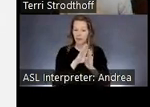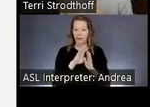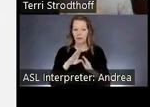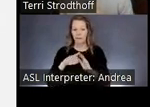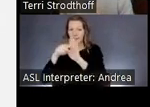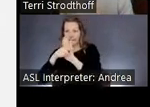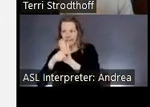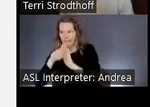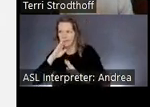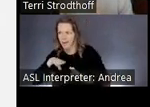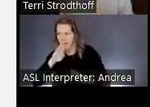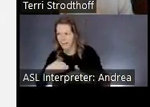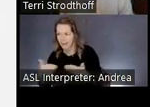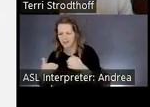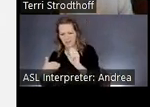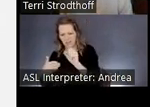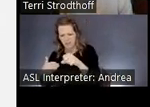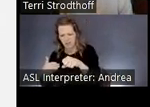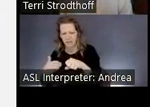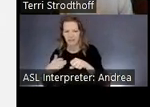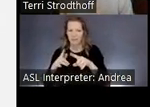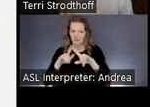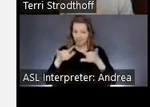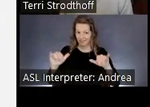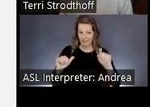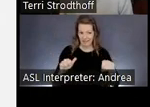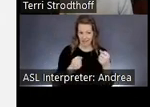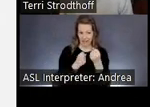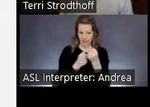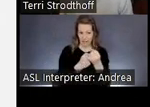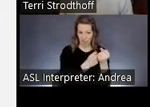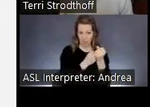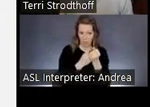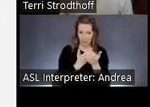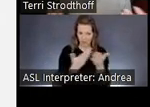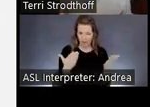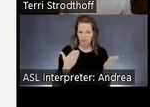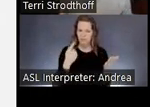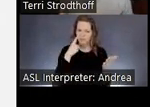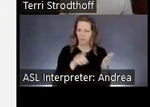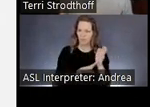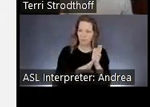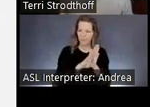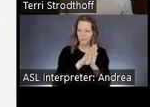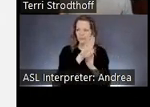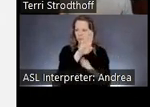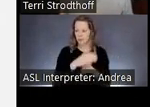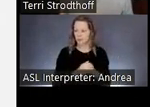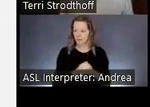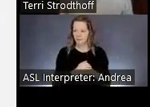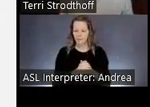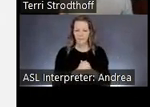need supportive things for our development. We need these to grow in our best thriving version of